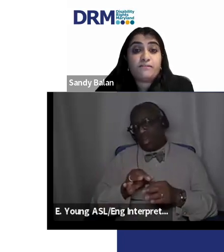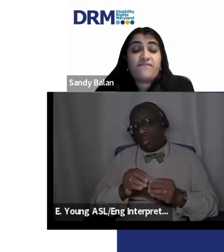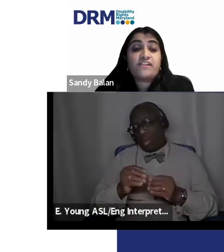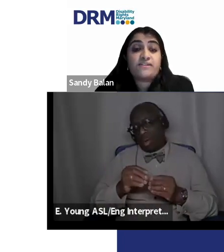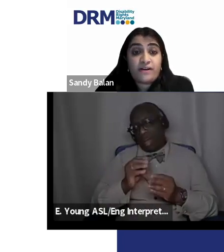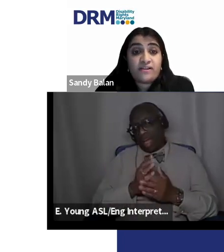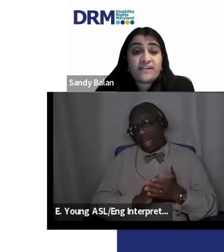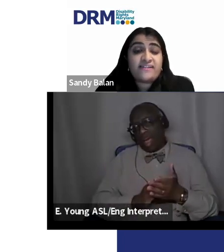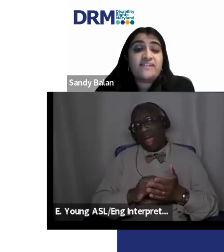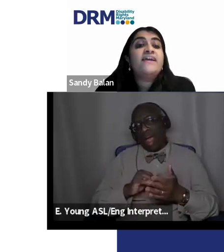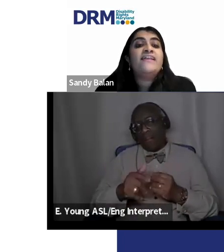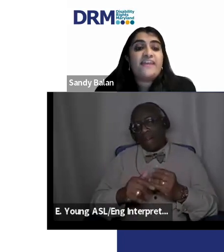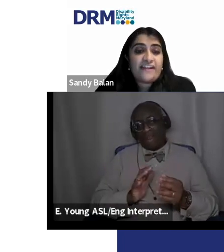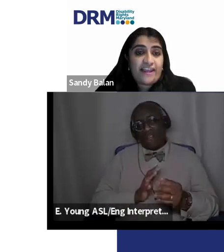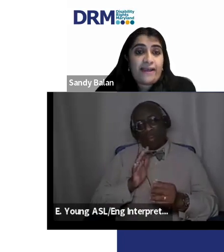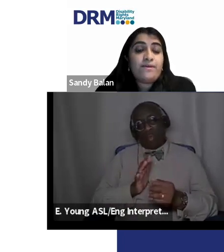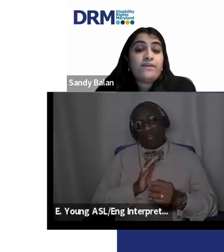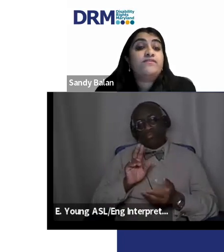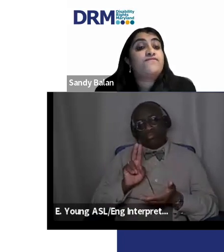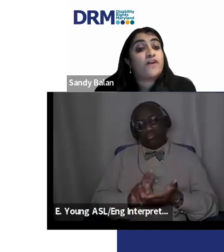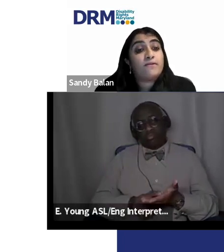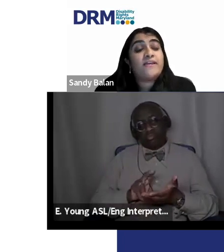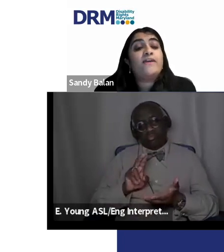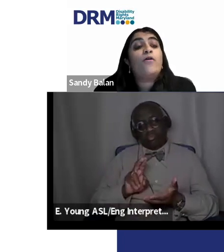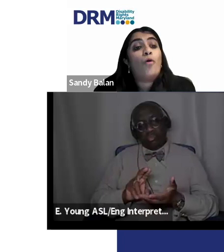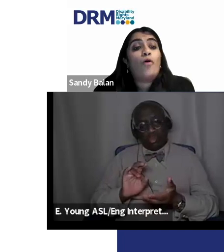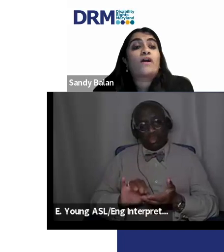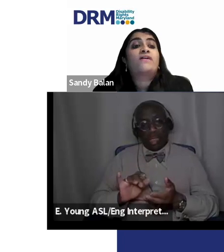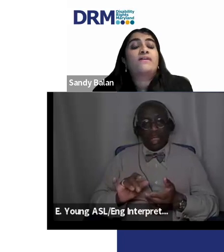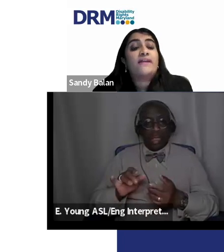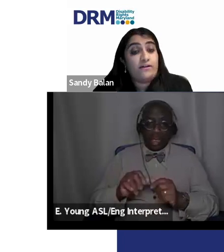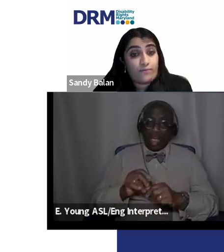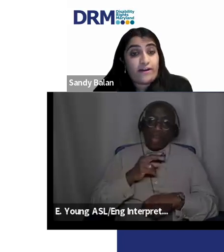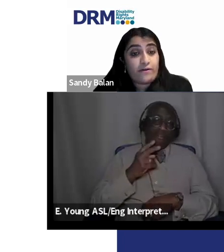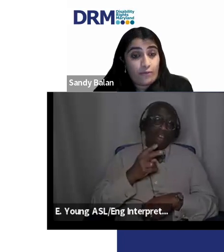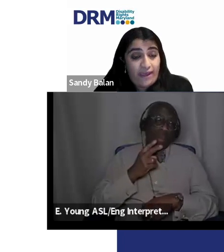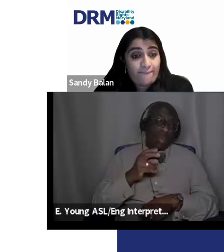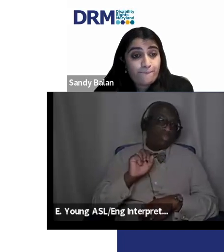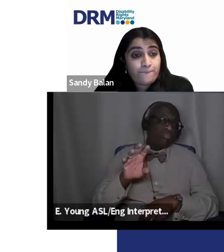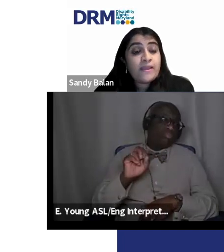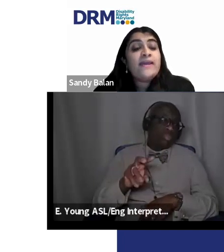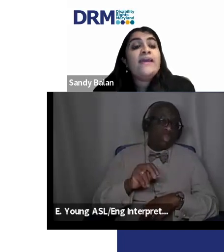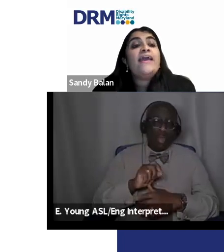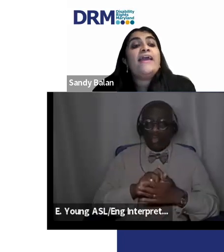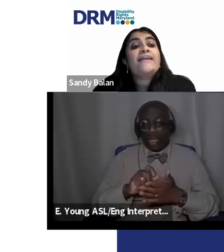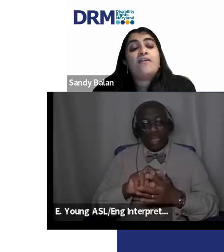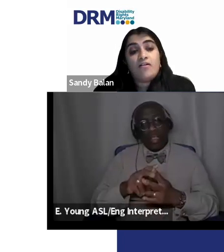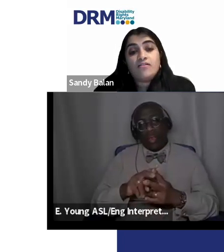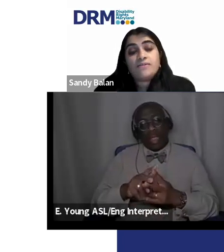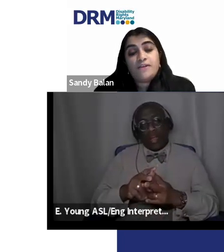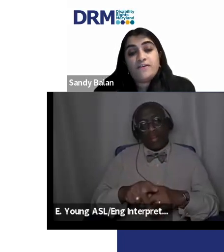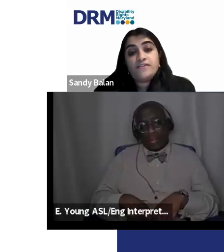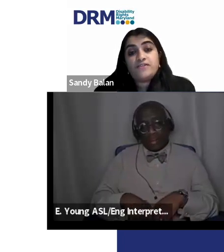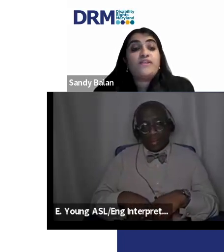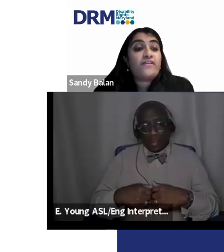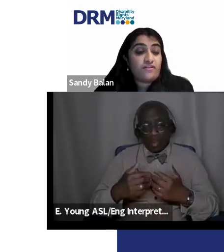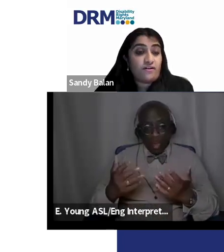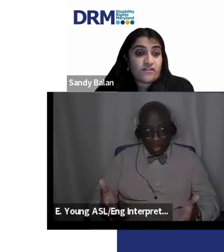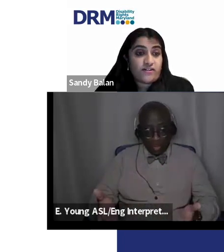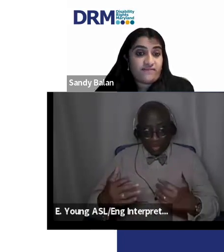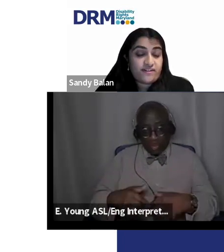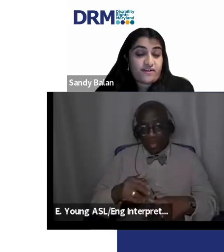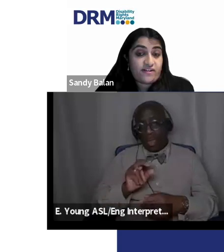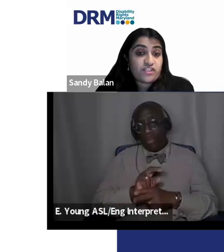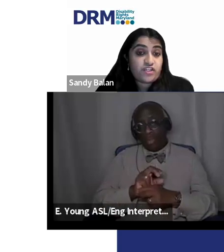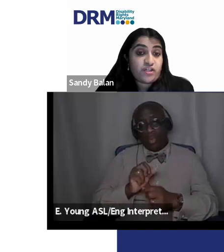this is just specific to Maryland, that it can be used verbally or in a written way. It can also be used with